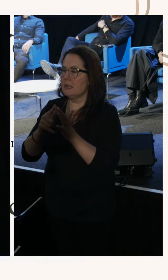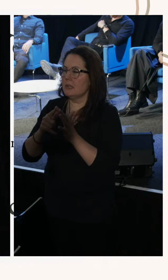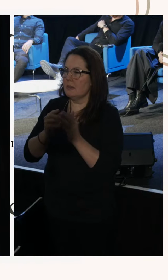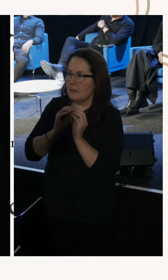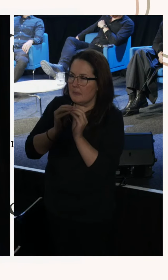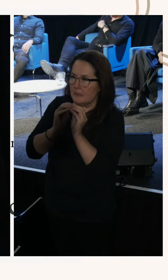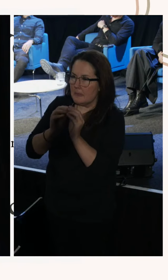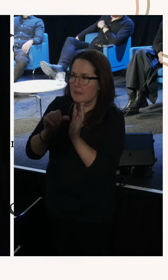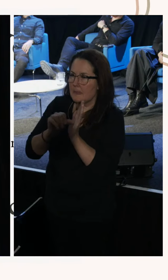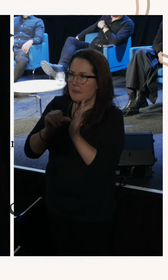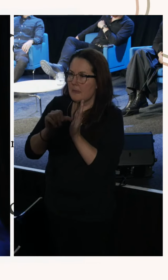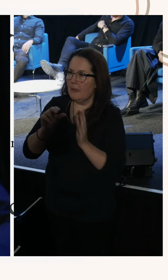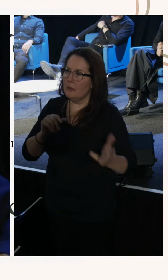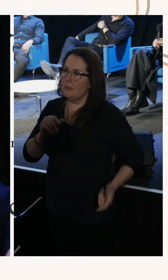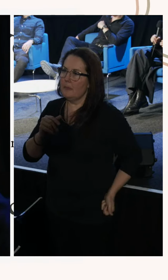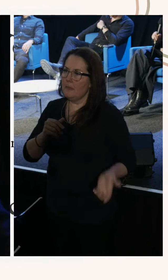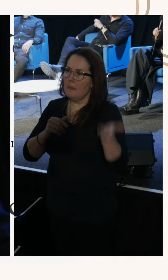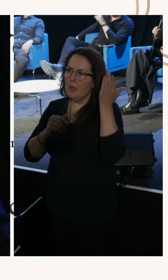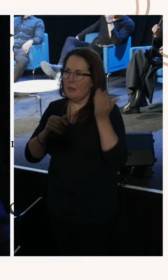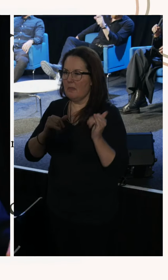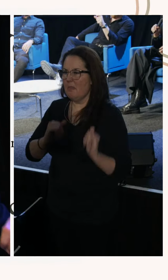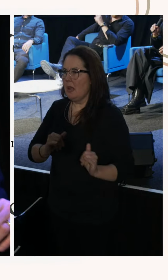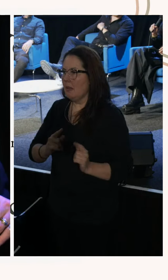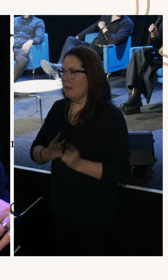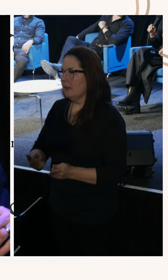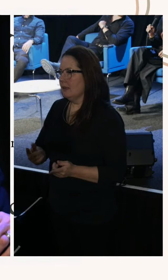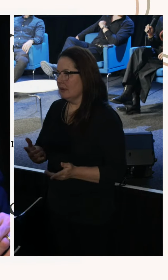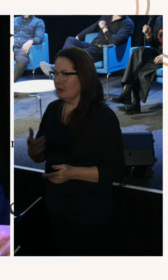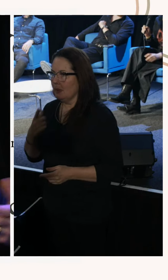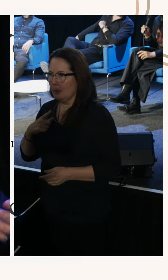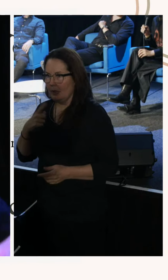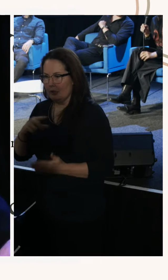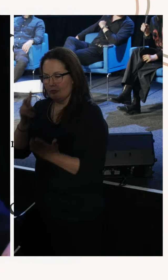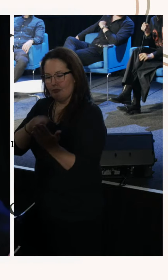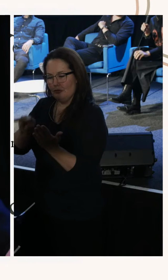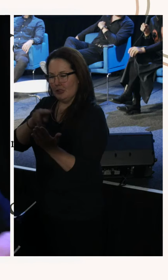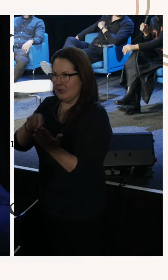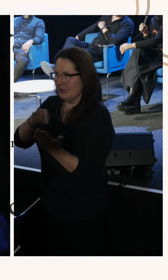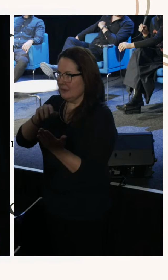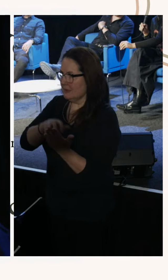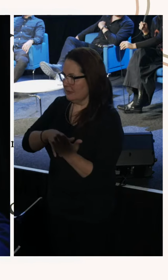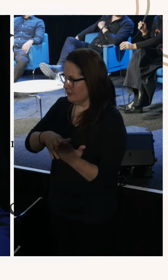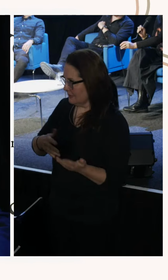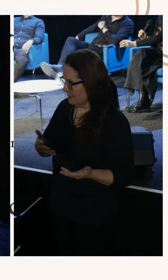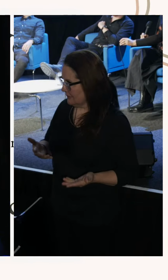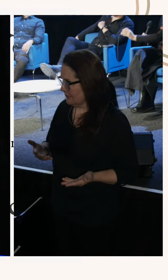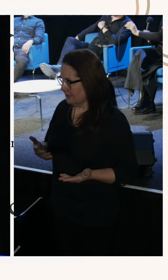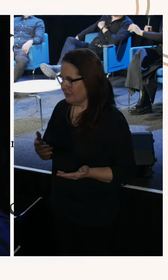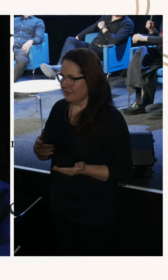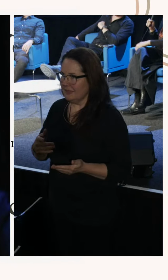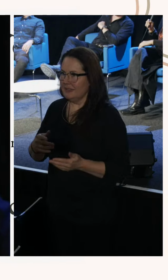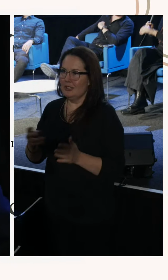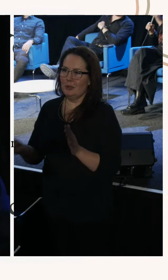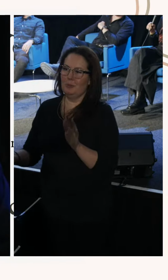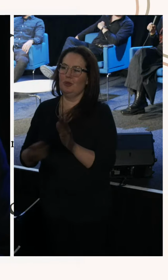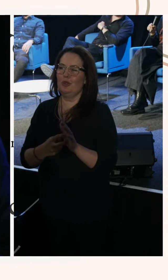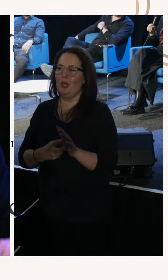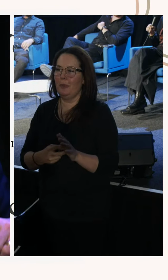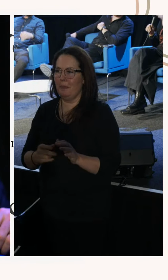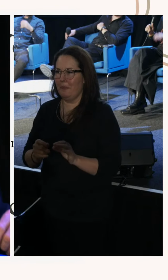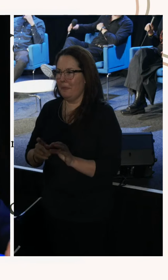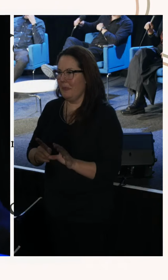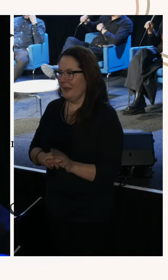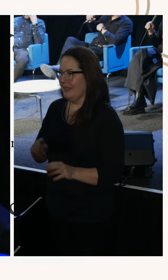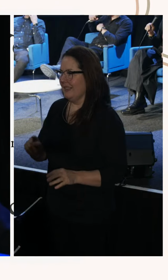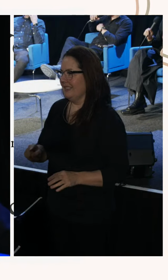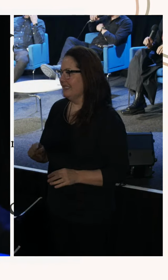little bit more complicated than that, but that's the basic. Well, that's why they're reading the piece, isn't it? That's why we're making sure everybody... Subscribe, buy the edition. Subscribe or buy